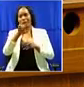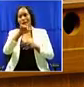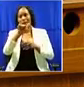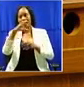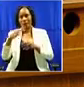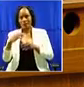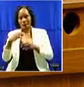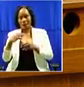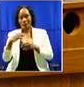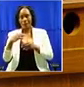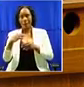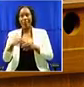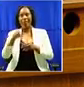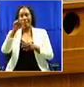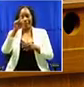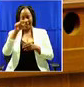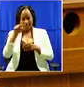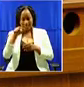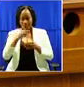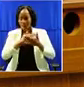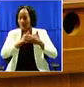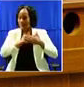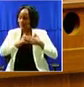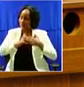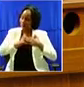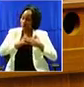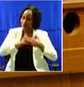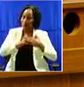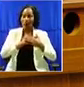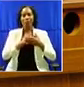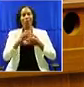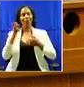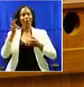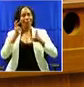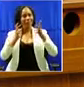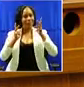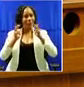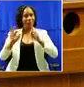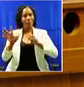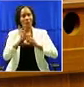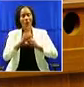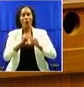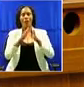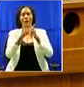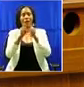was most heartening to hear all the partners at